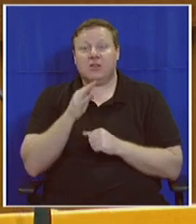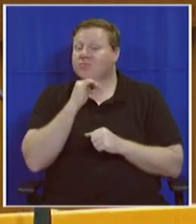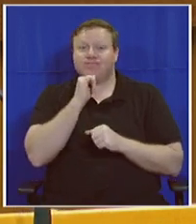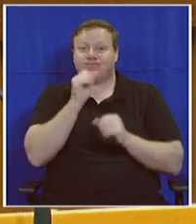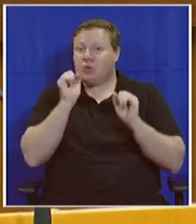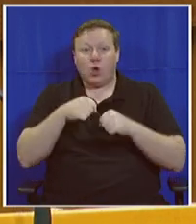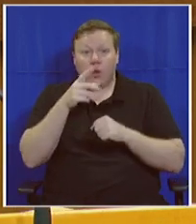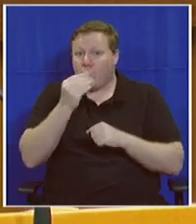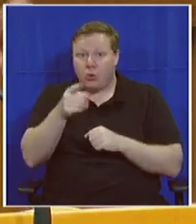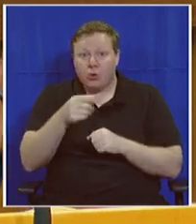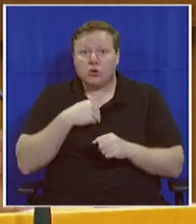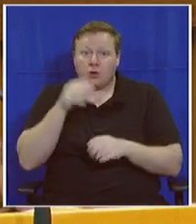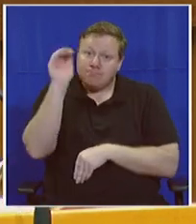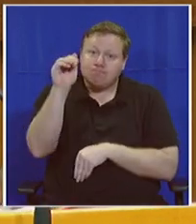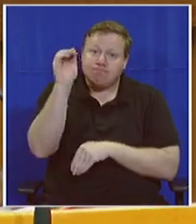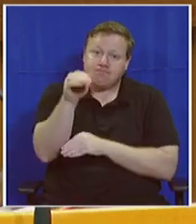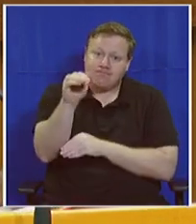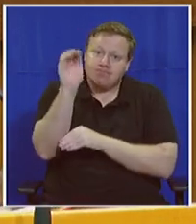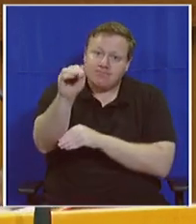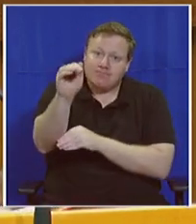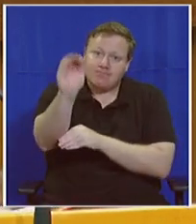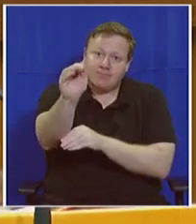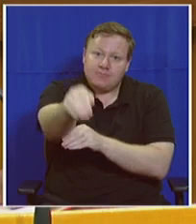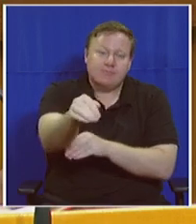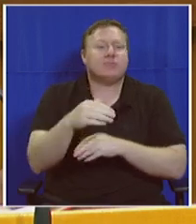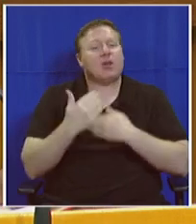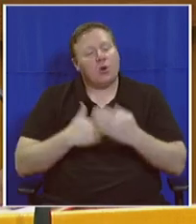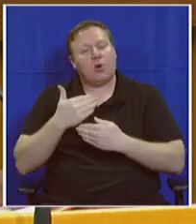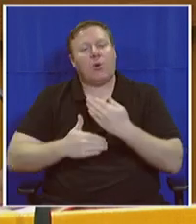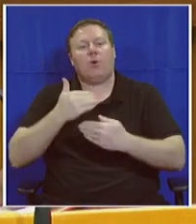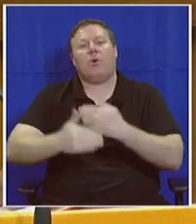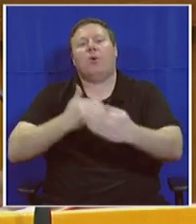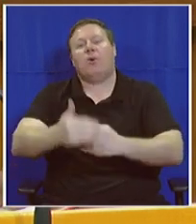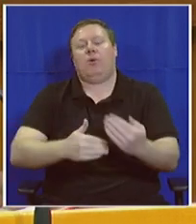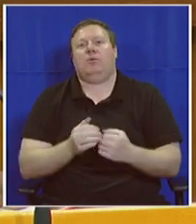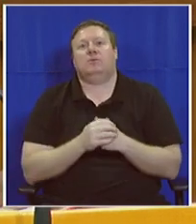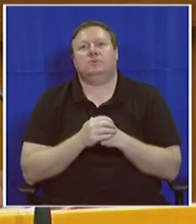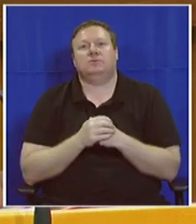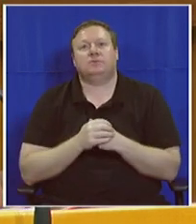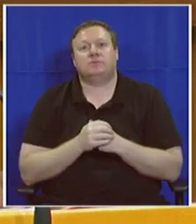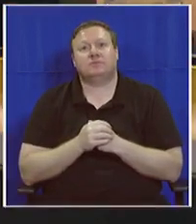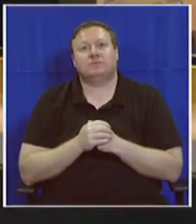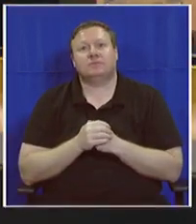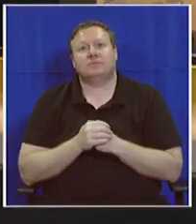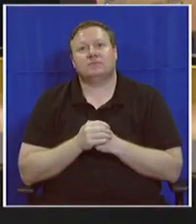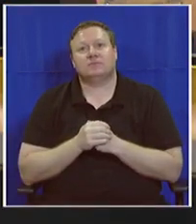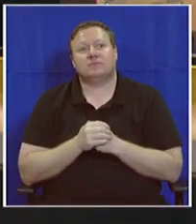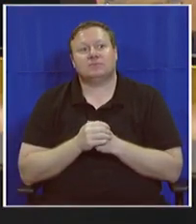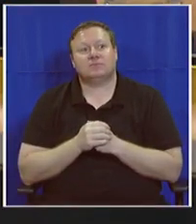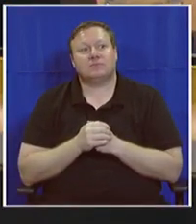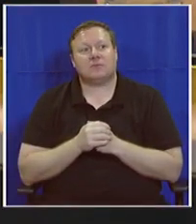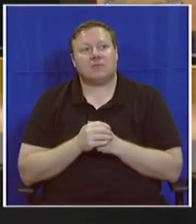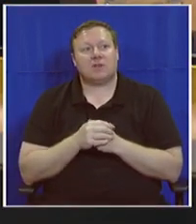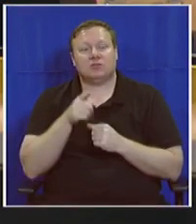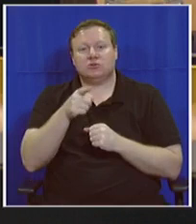utet. And then we will have to tell her to cool off. Her keenness to